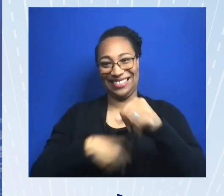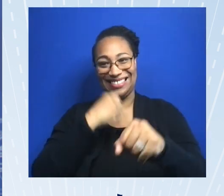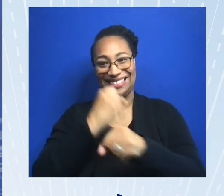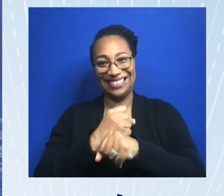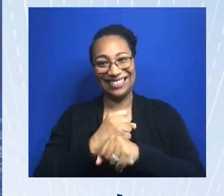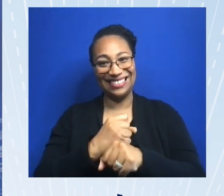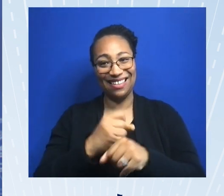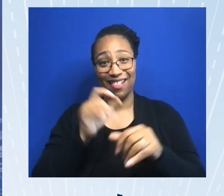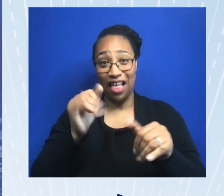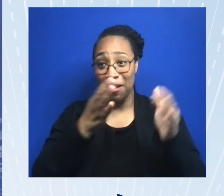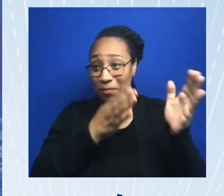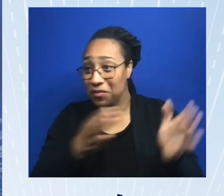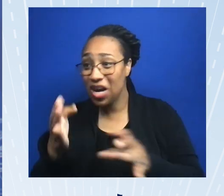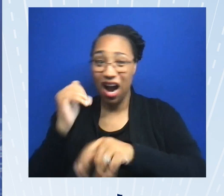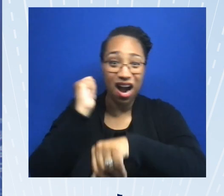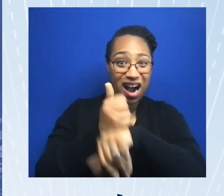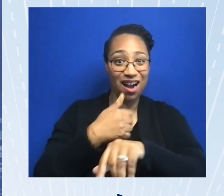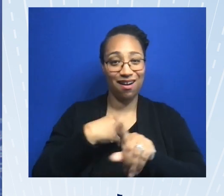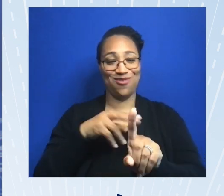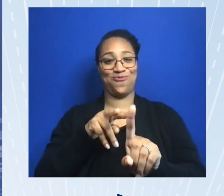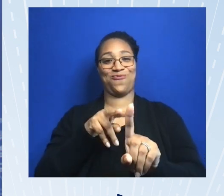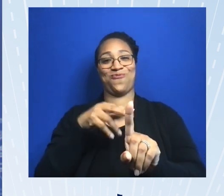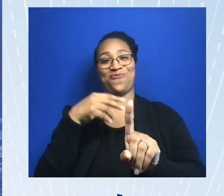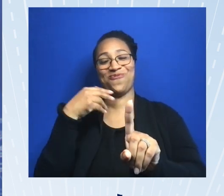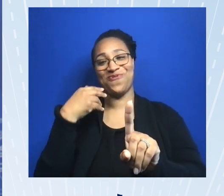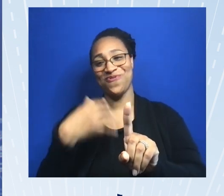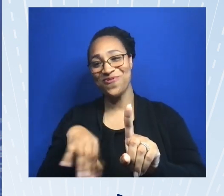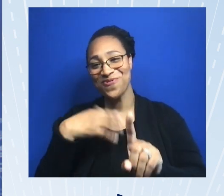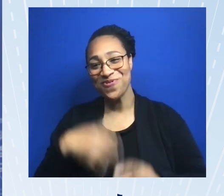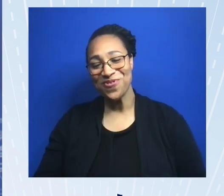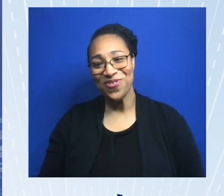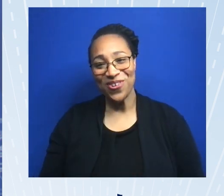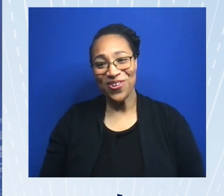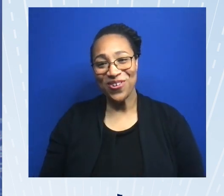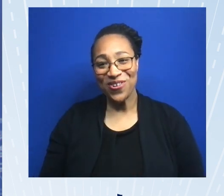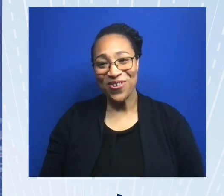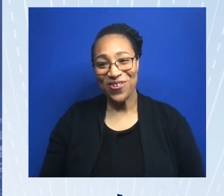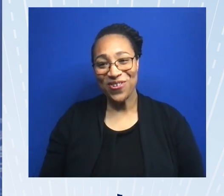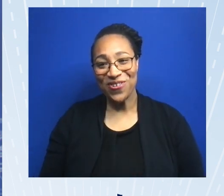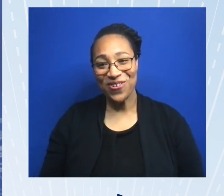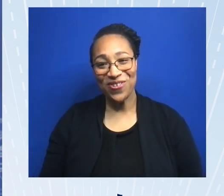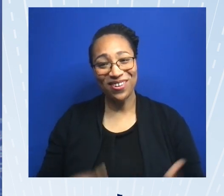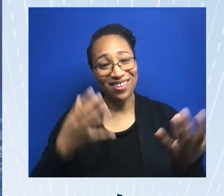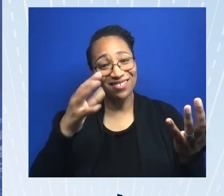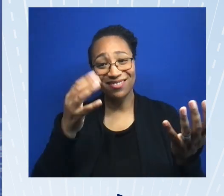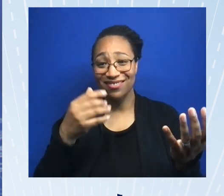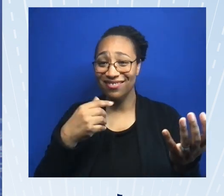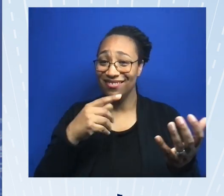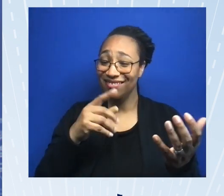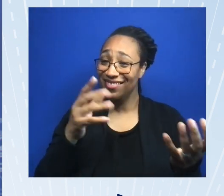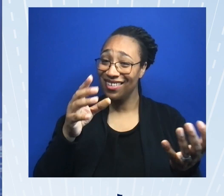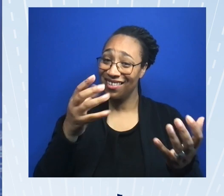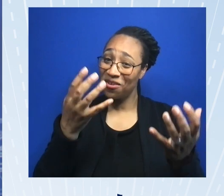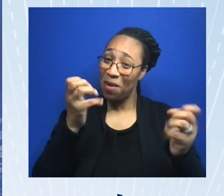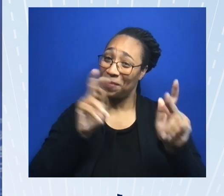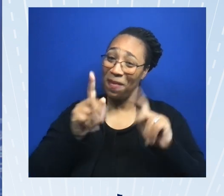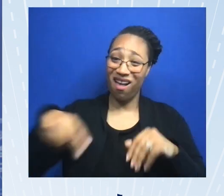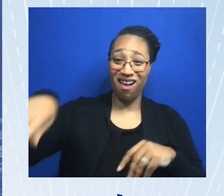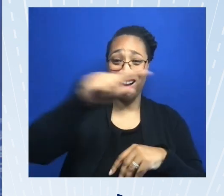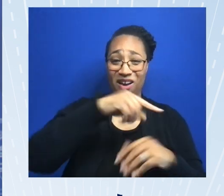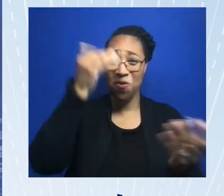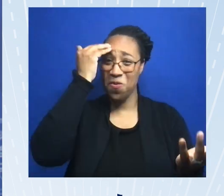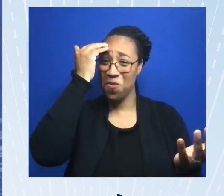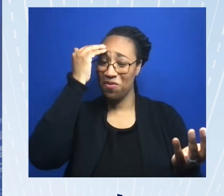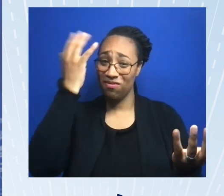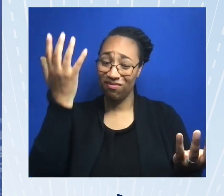take anti-Semitism seriously. This plan constitutes taking anti-Semitism seriously at